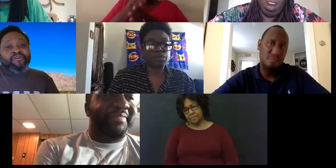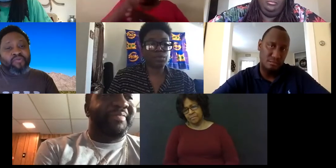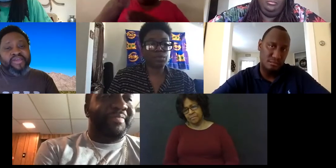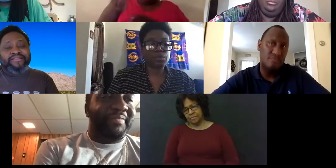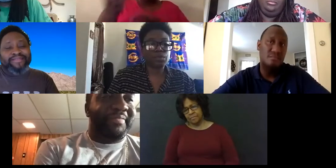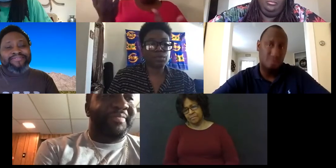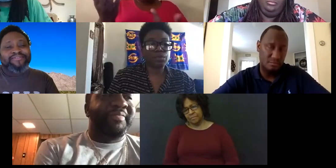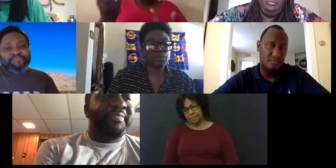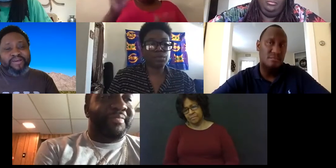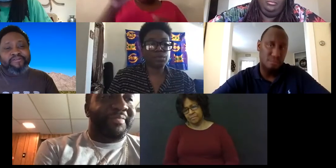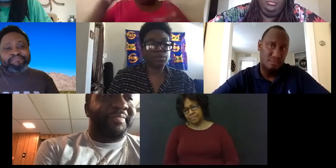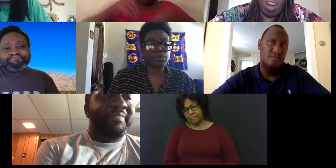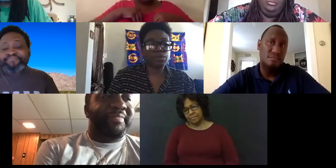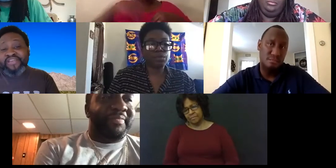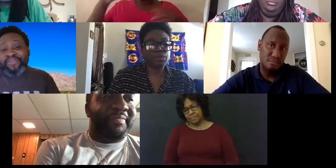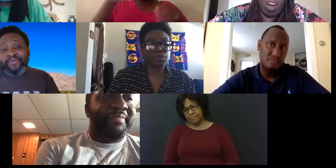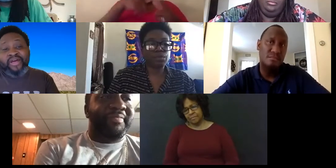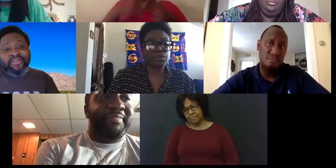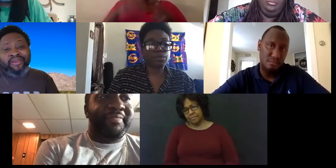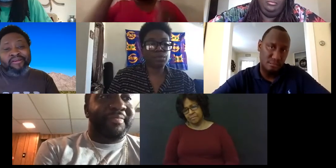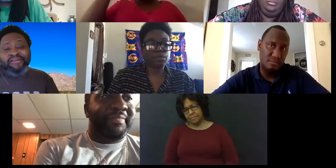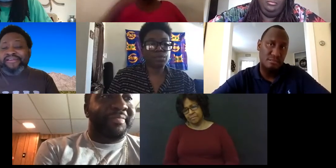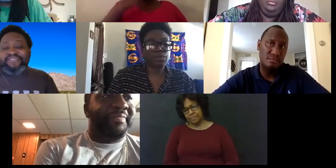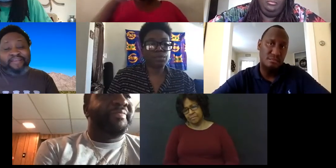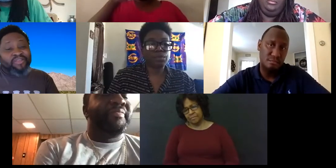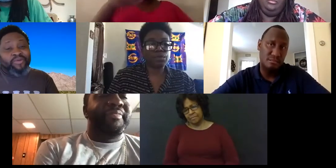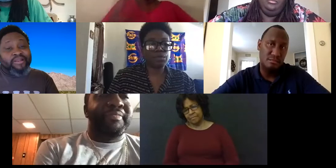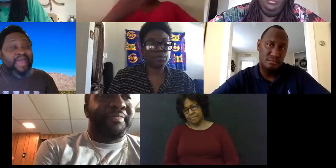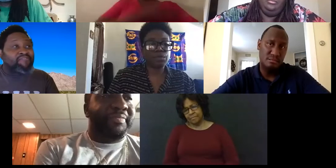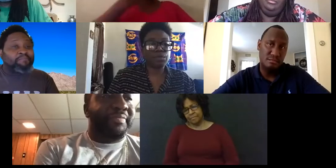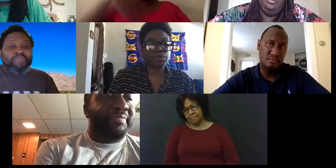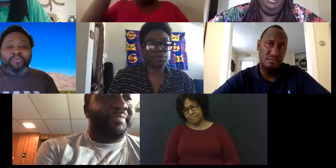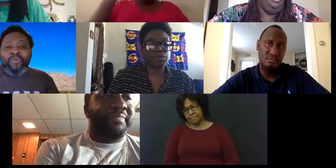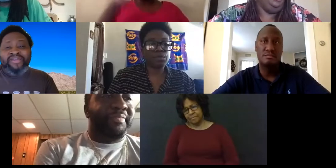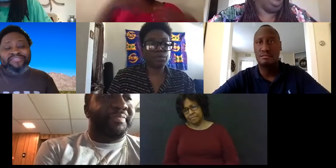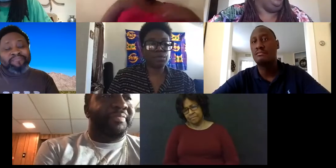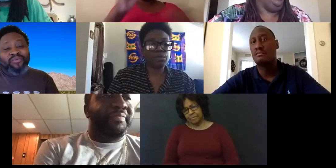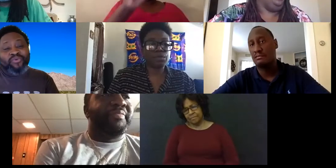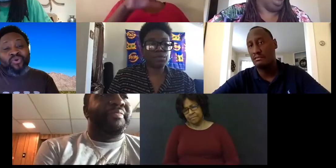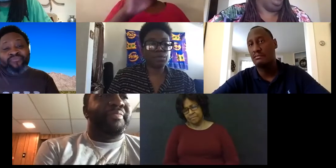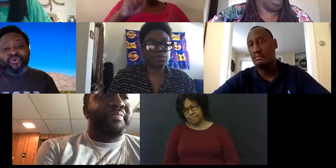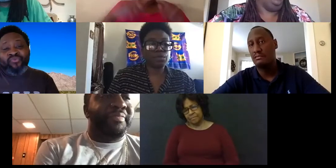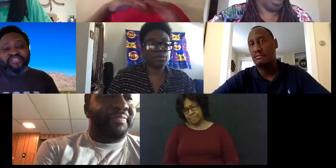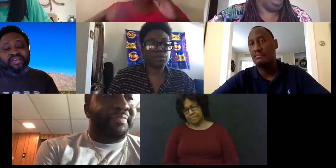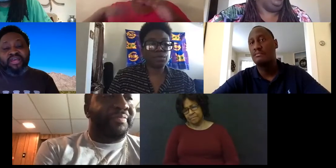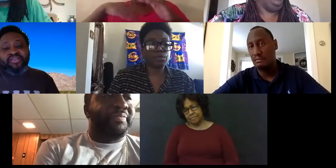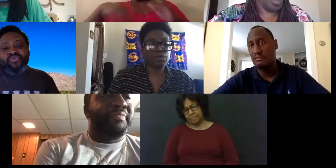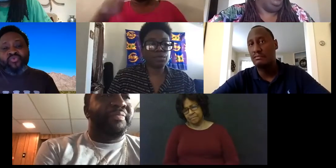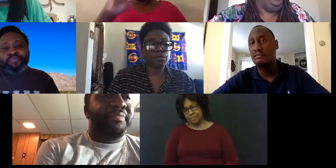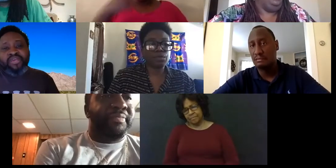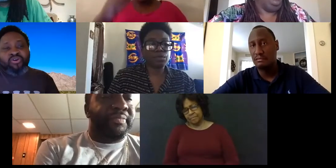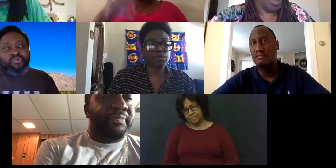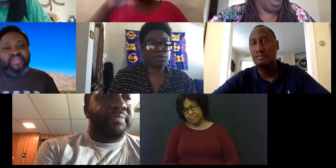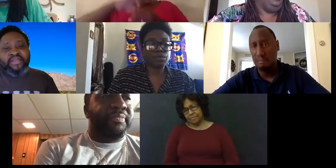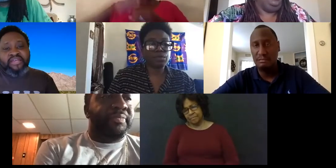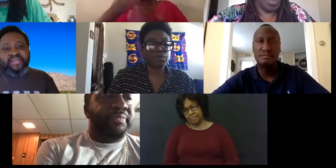what? You're right. This is better. Same thing with healthcare, same thing with having minimum wage, same thing with voter rights. You